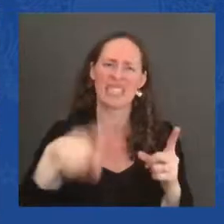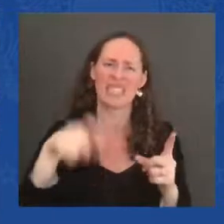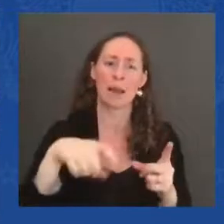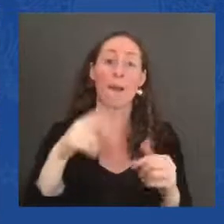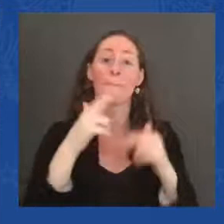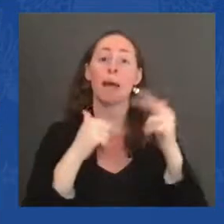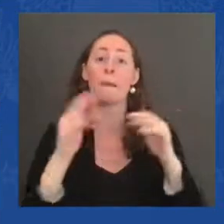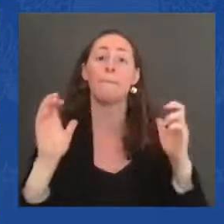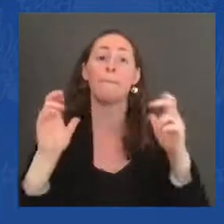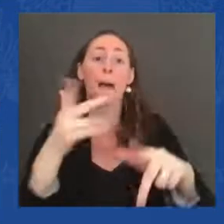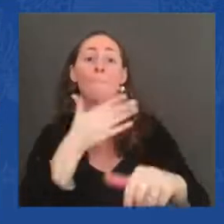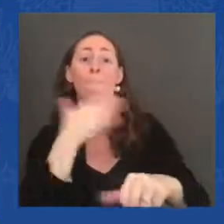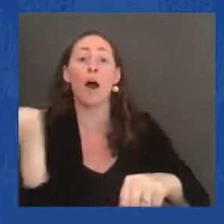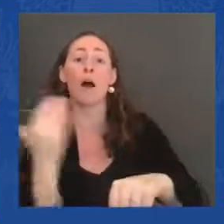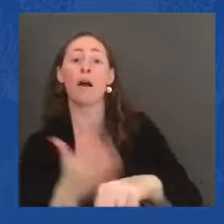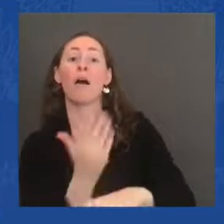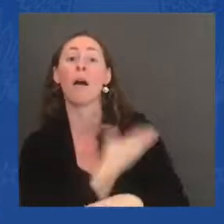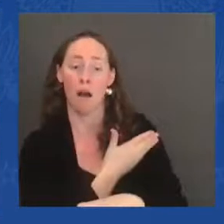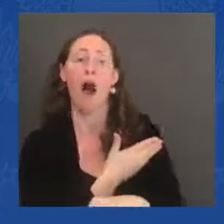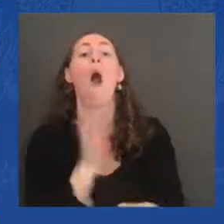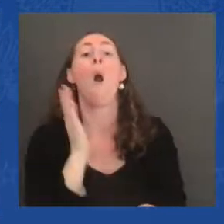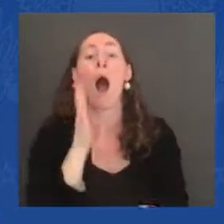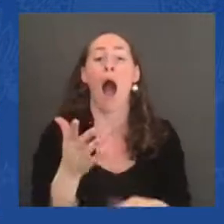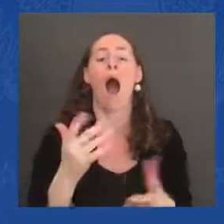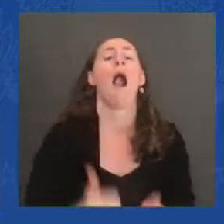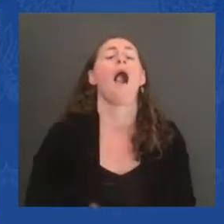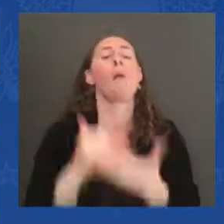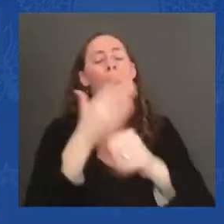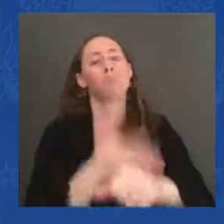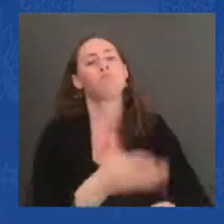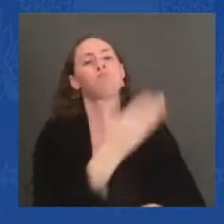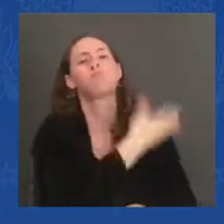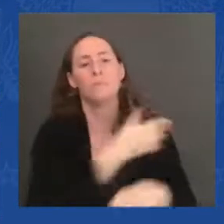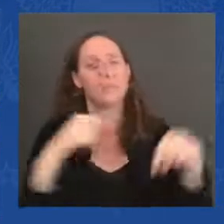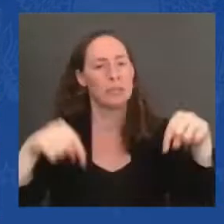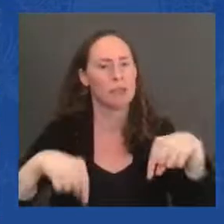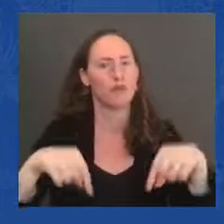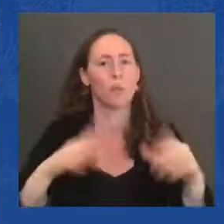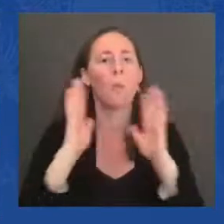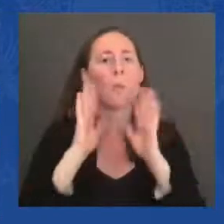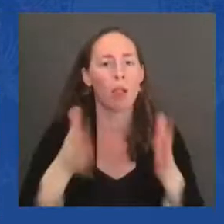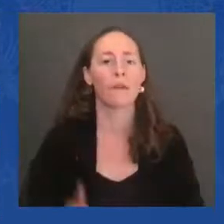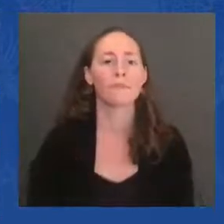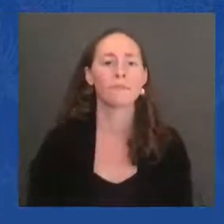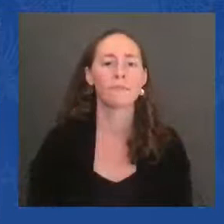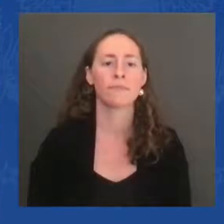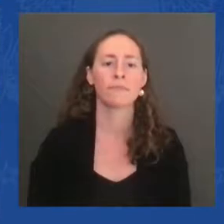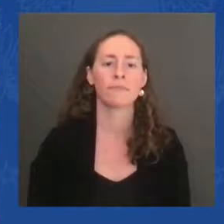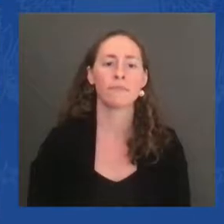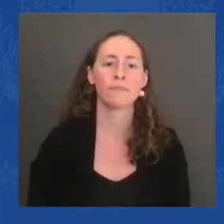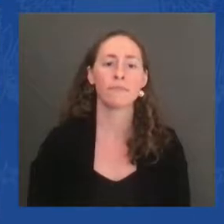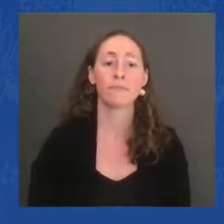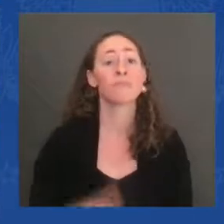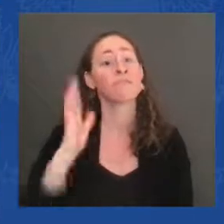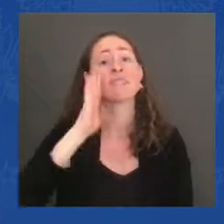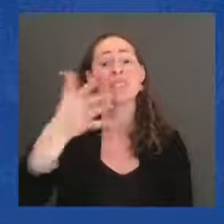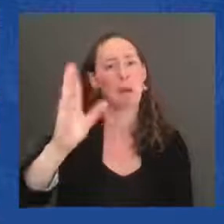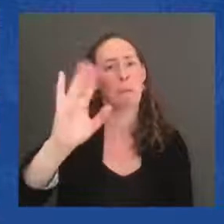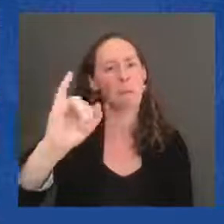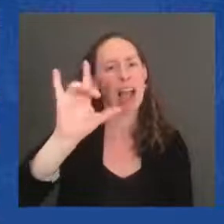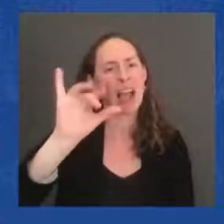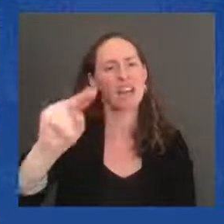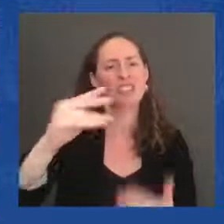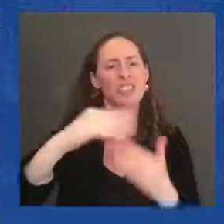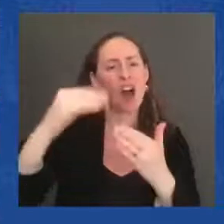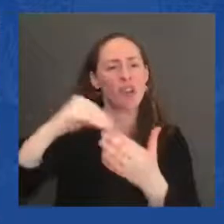for billions of dollars for wildfire preparedness, resilience and response, forest management,